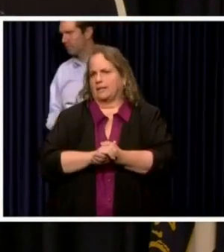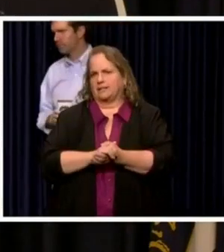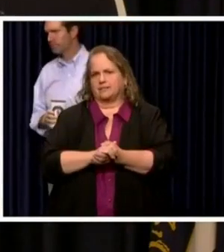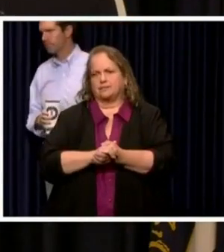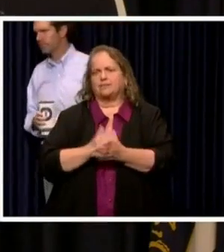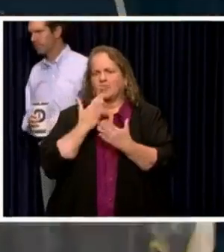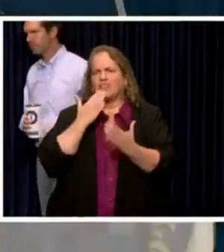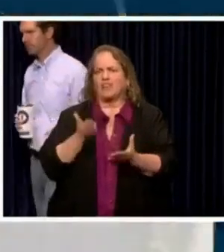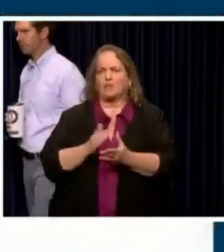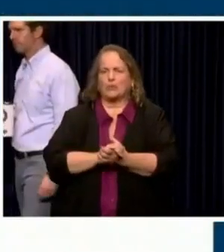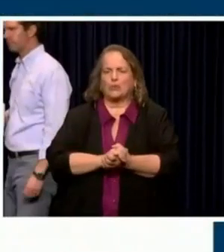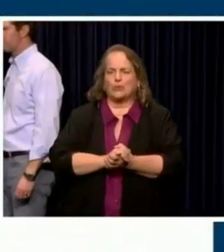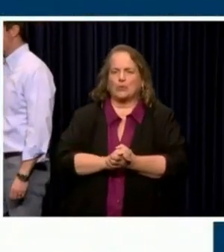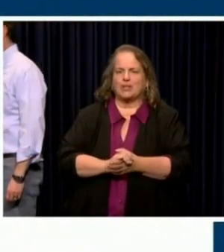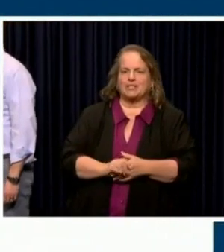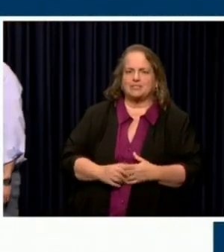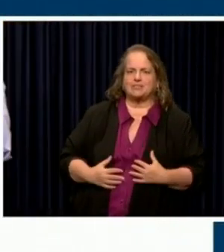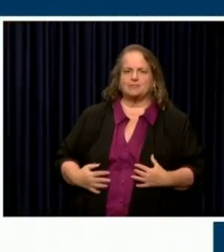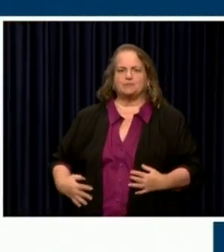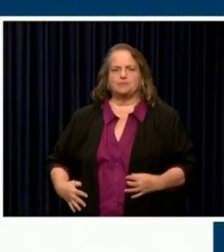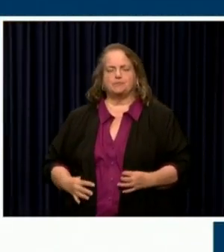Thank you.